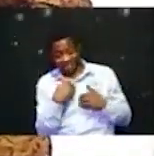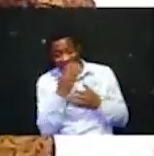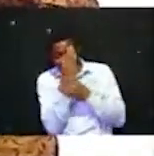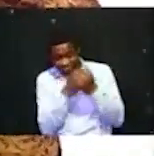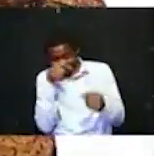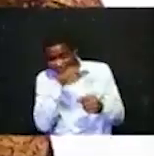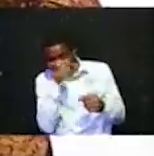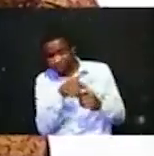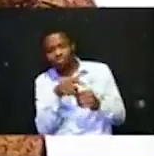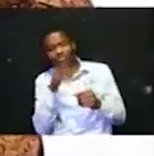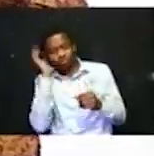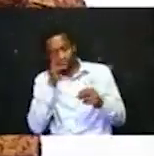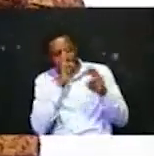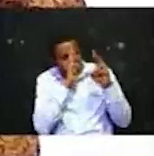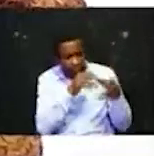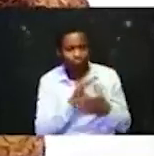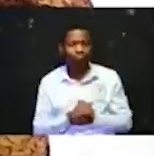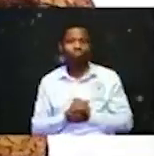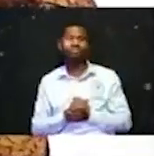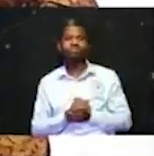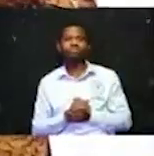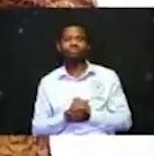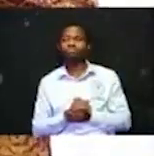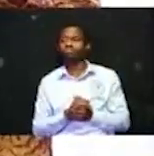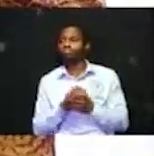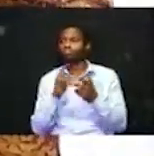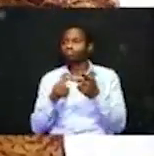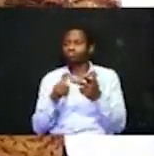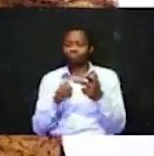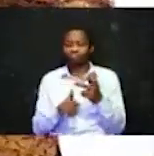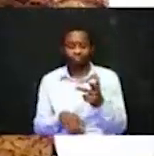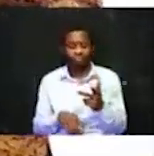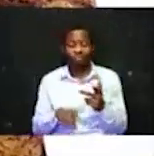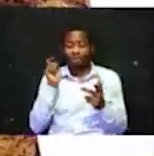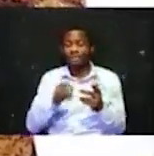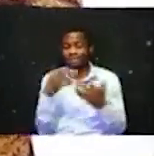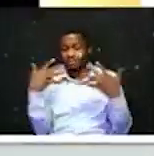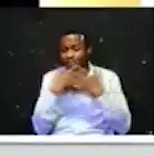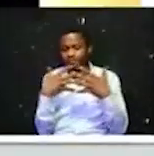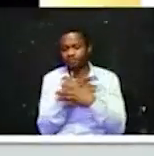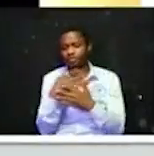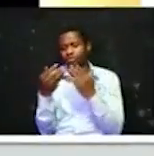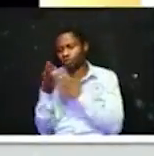huna wo bebu. Be God fearing. Be God fearing. Job 1 verse 1.